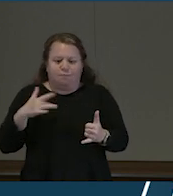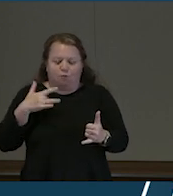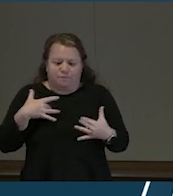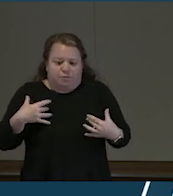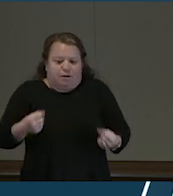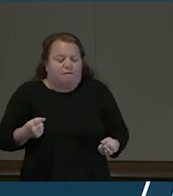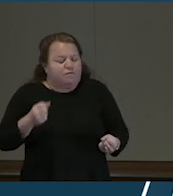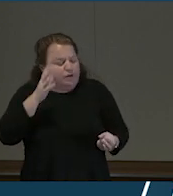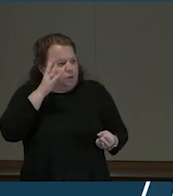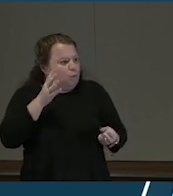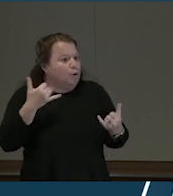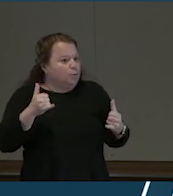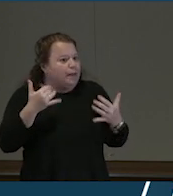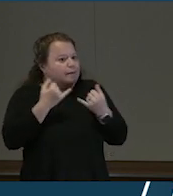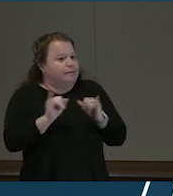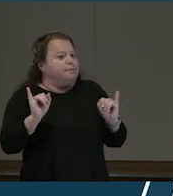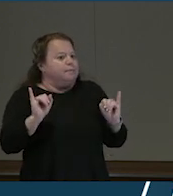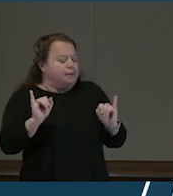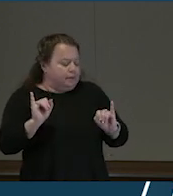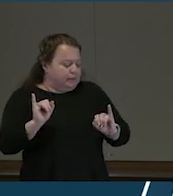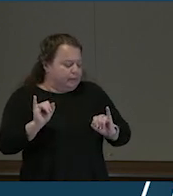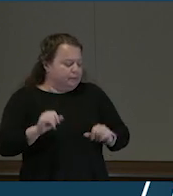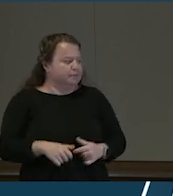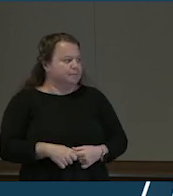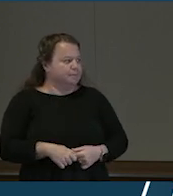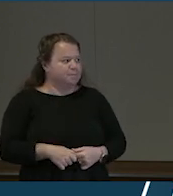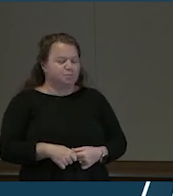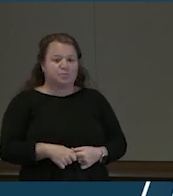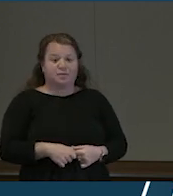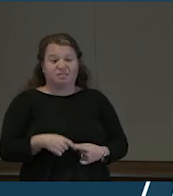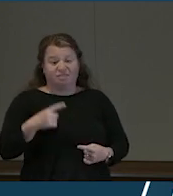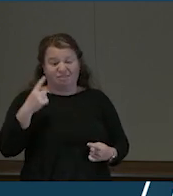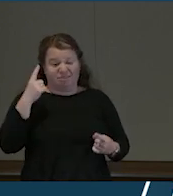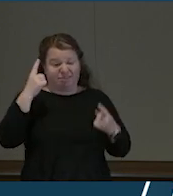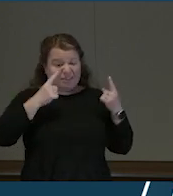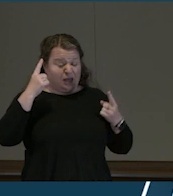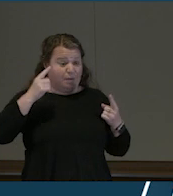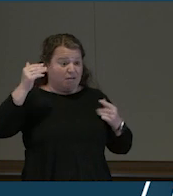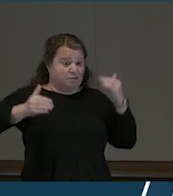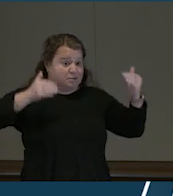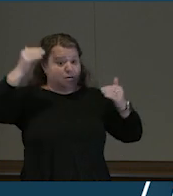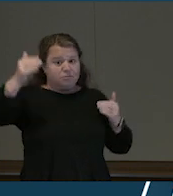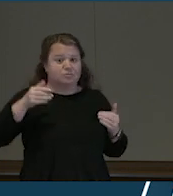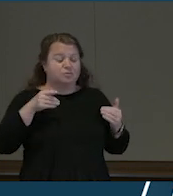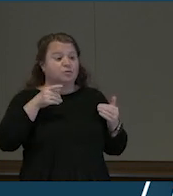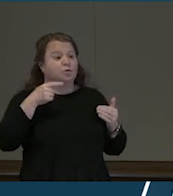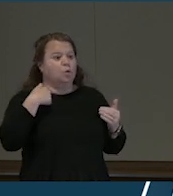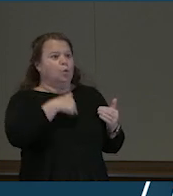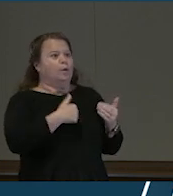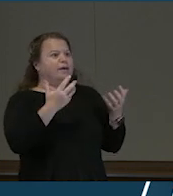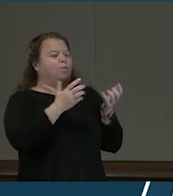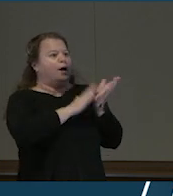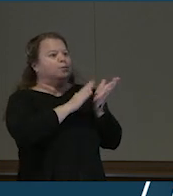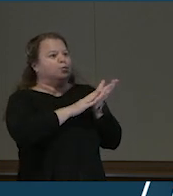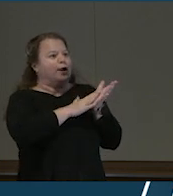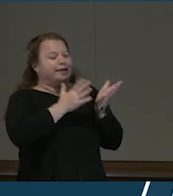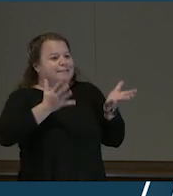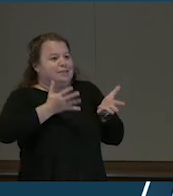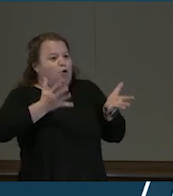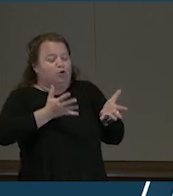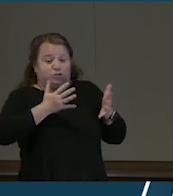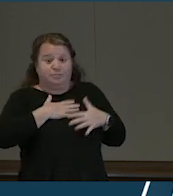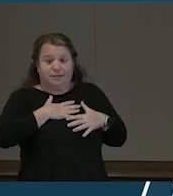to play on their own and become more independent. So think about it as adults. You want the praise and encouragement when you're on the right track,